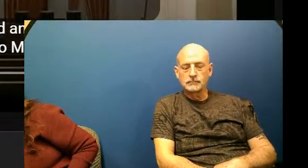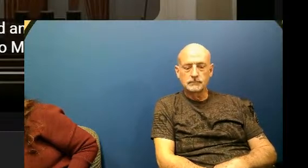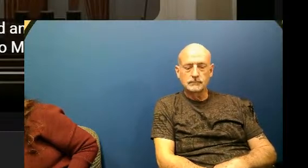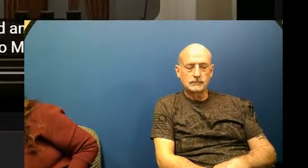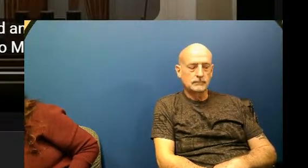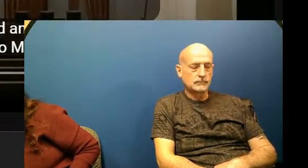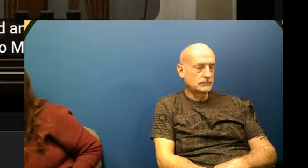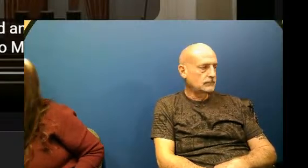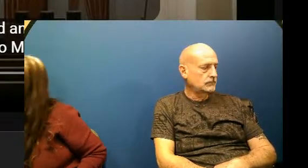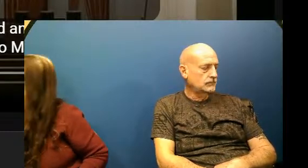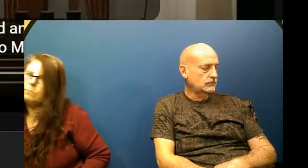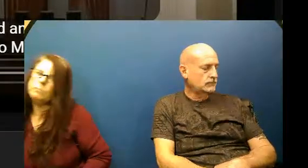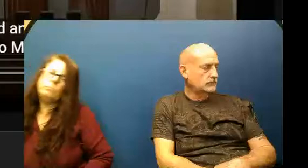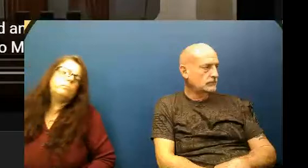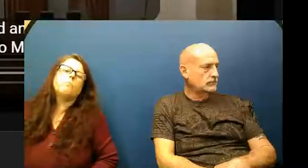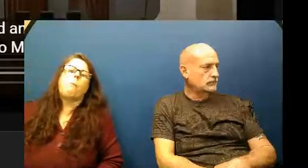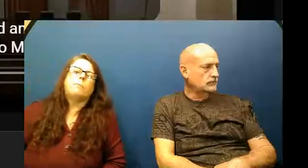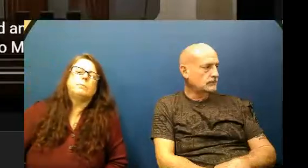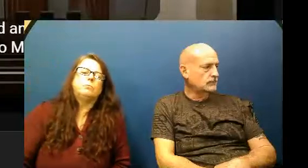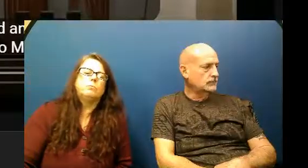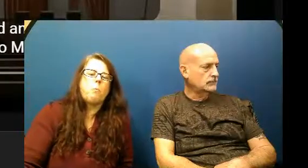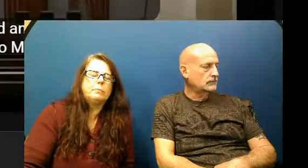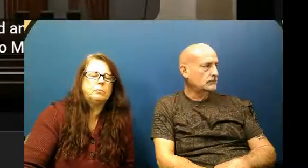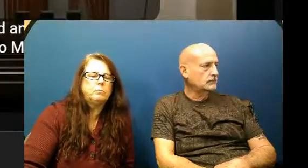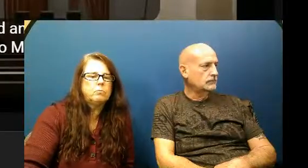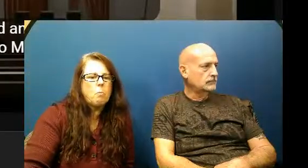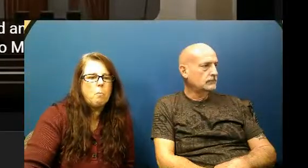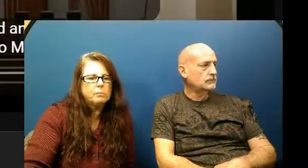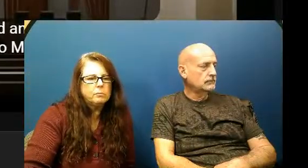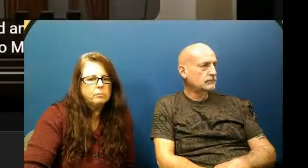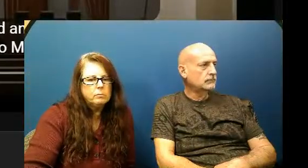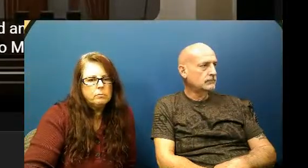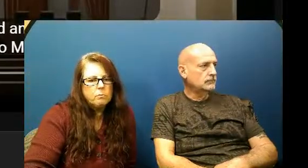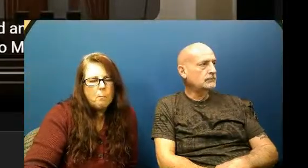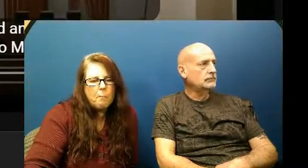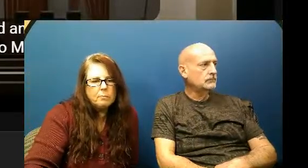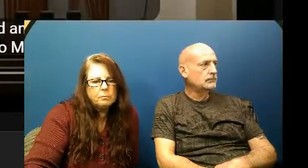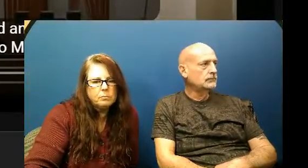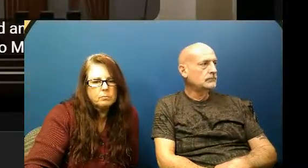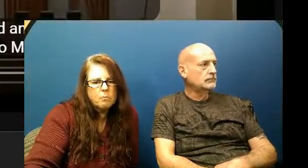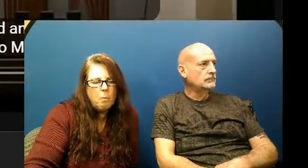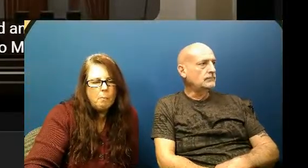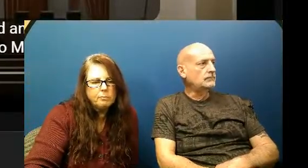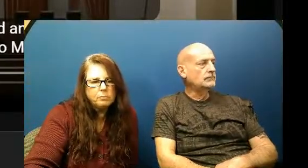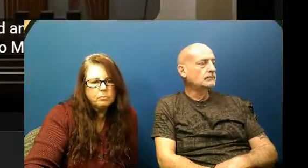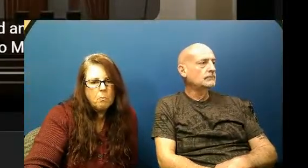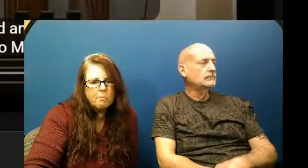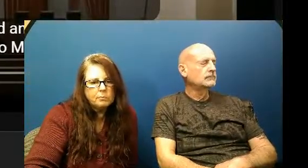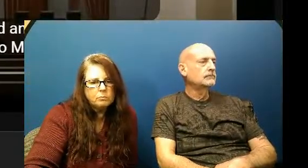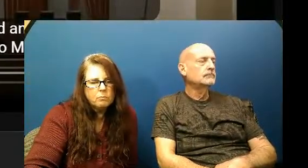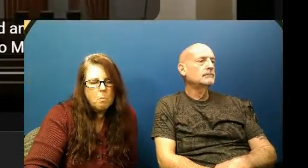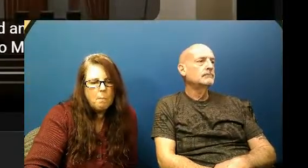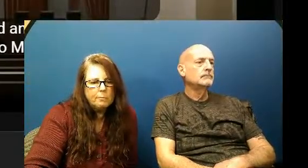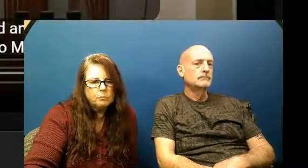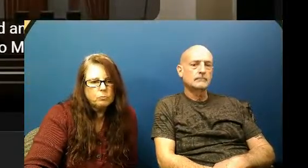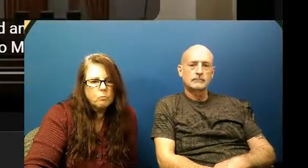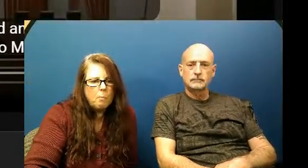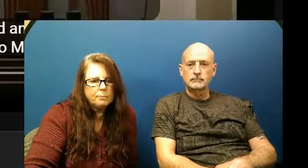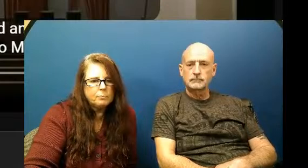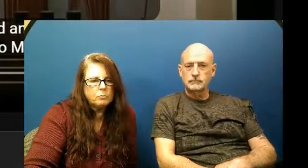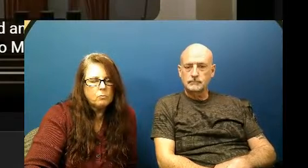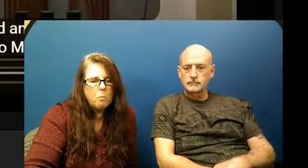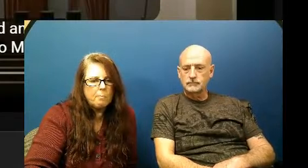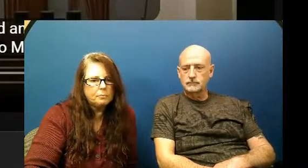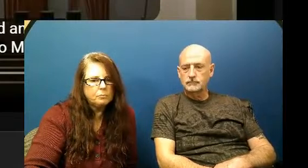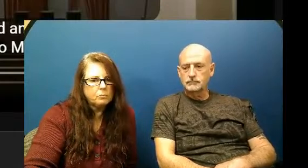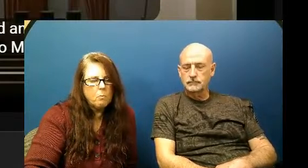in this case is it comes to you without an ordinary trial record compiled and all the rest. So we have only limited amounts of